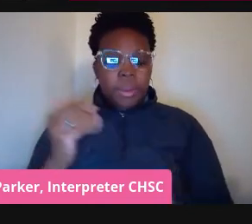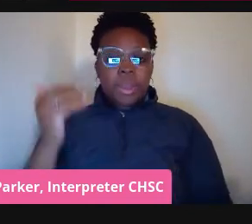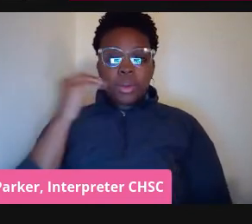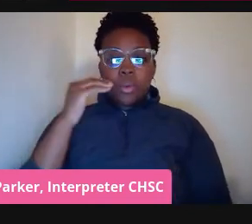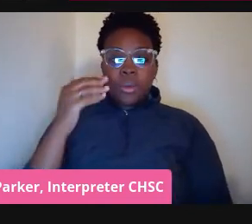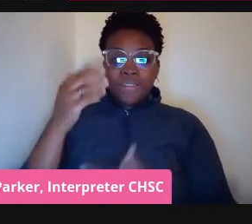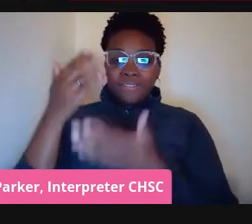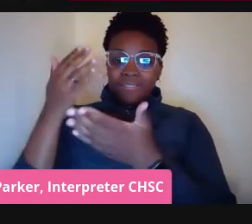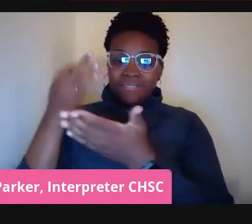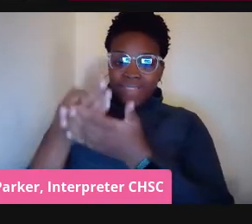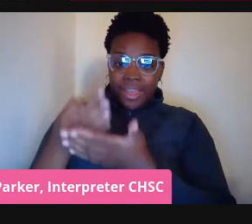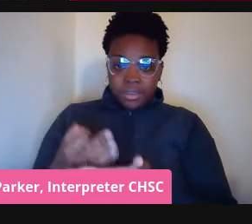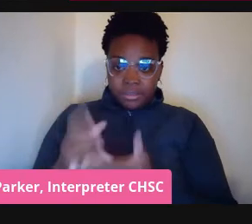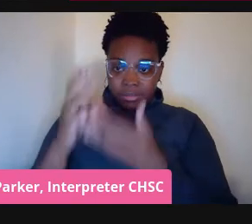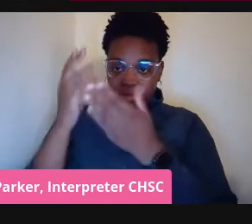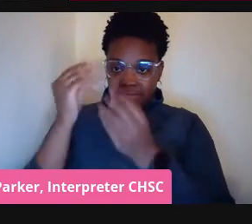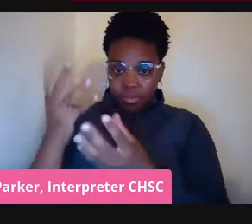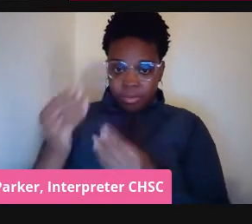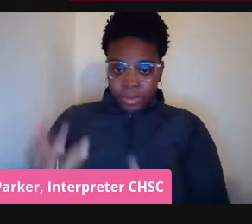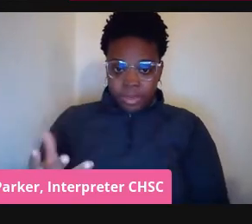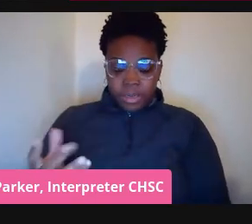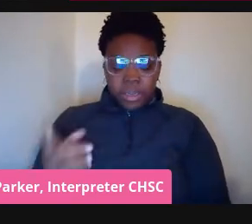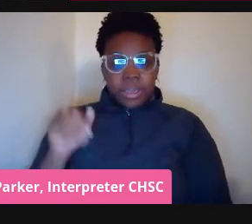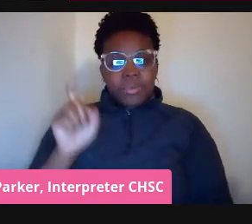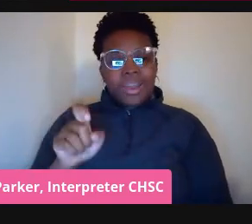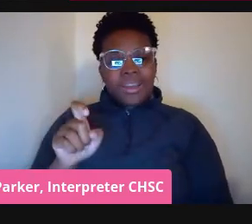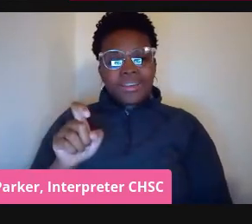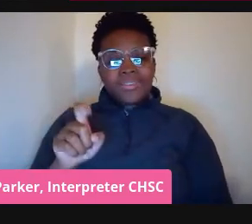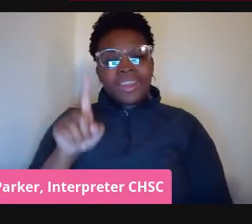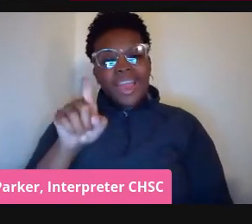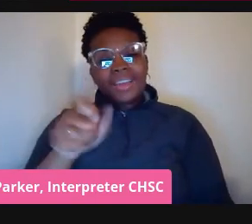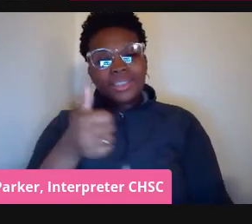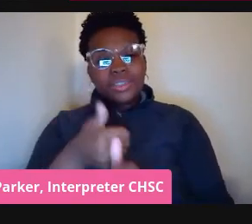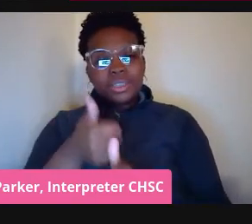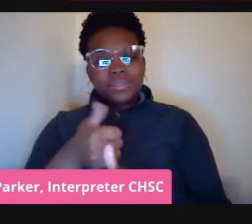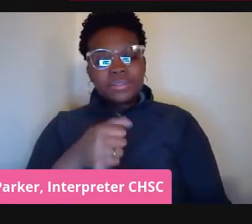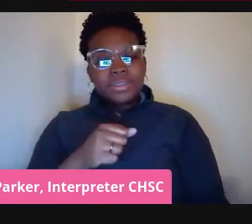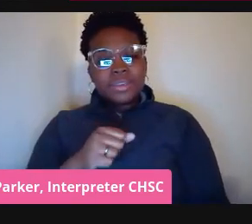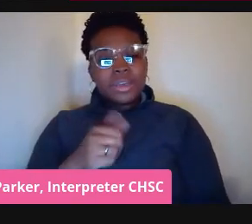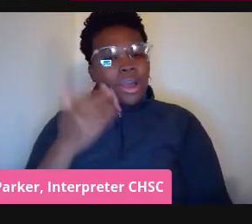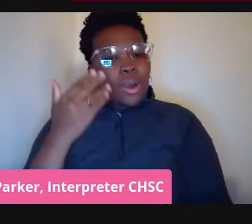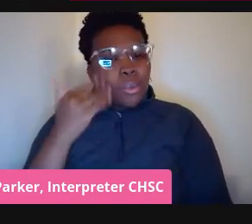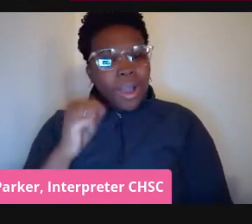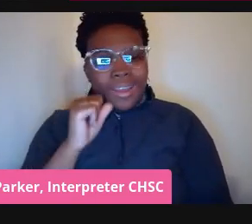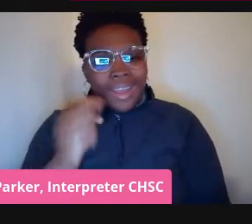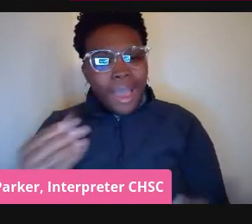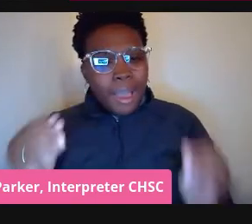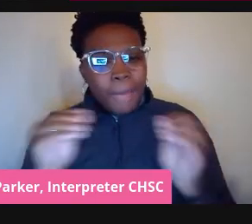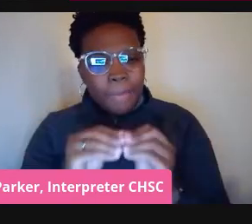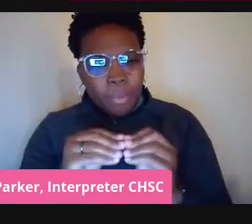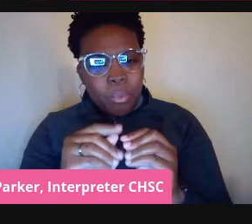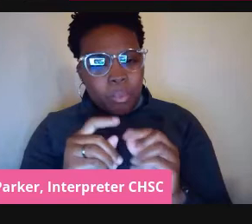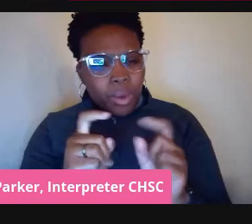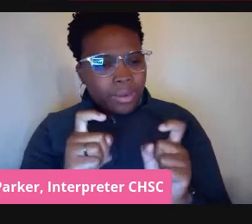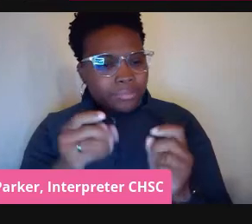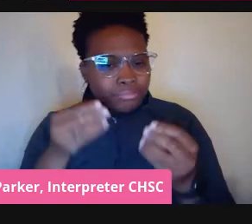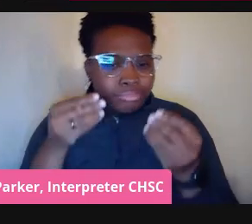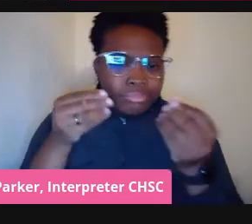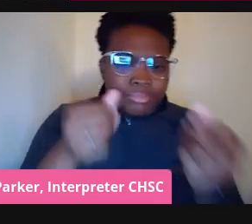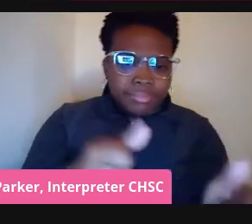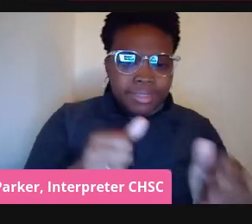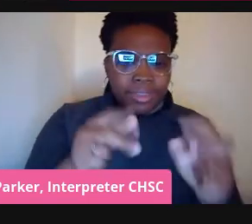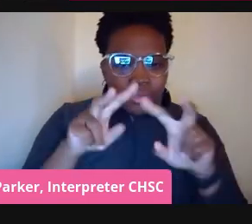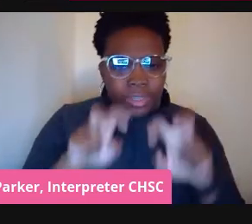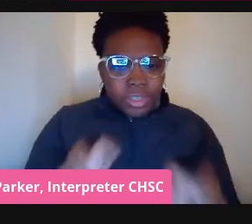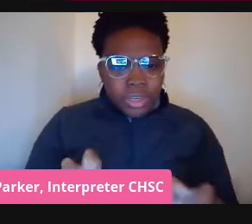facts, you have to ask yourself, why isn't there more put into research? If we've